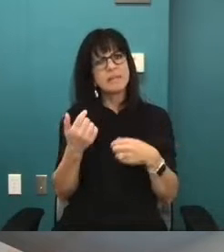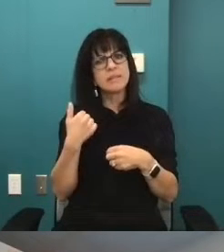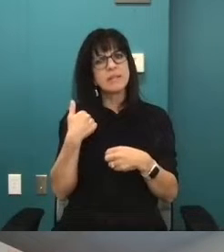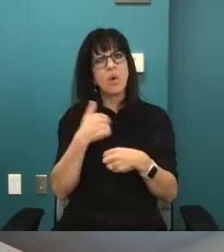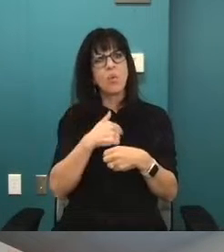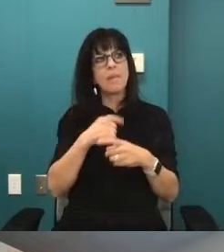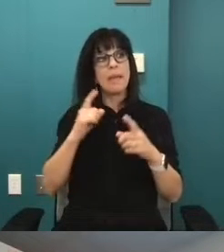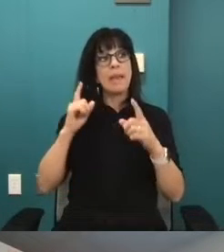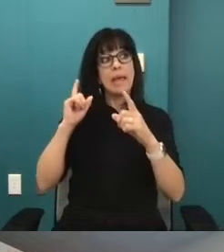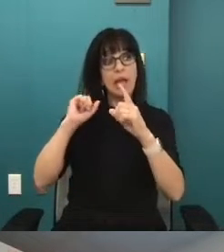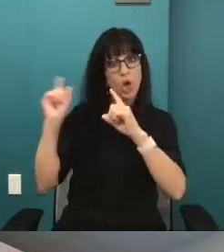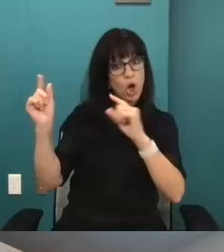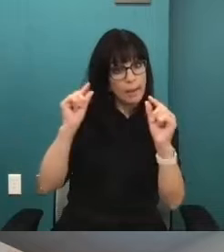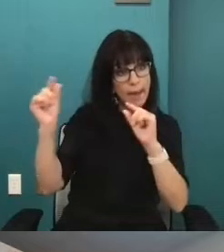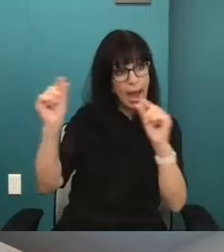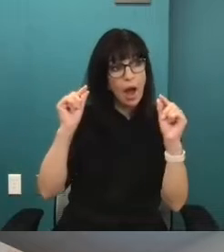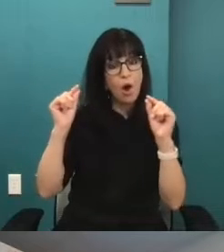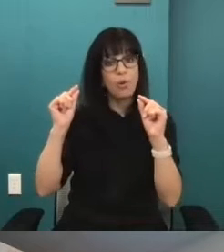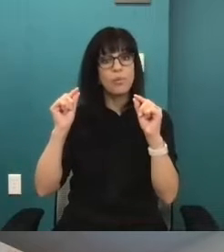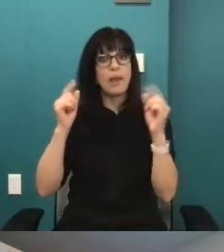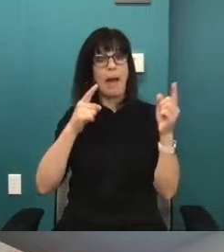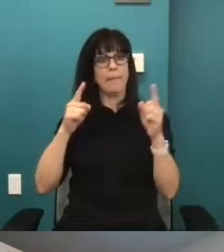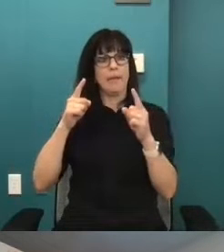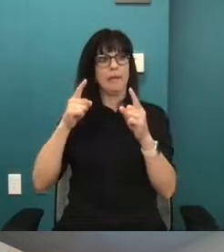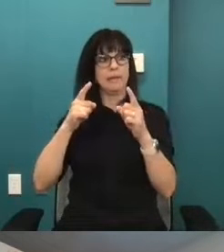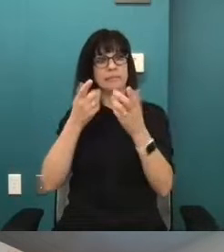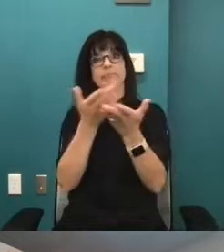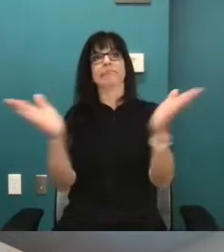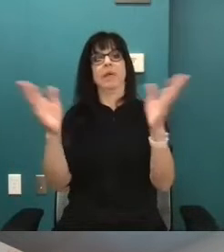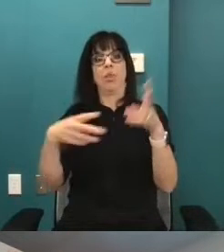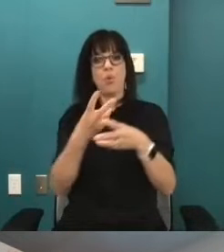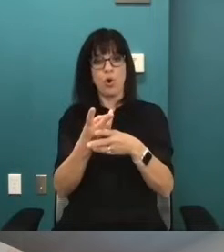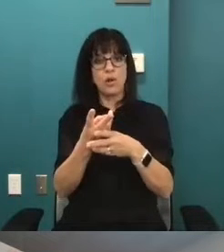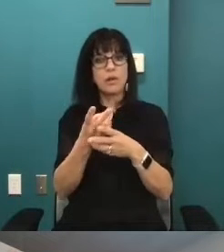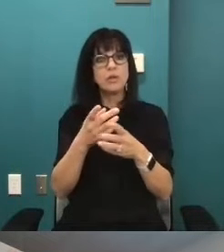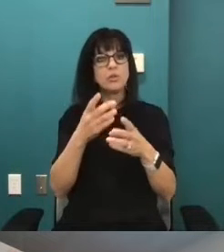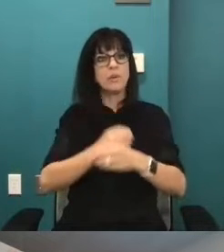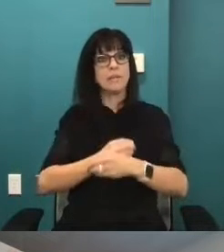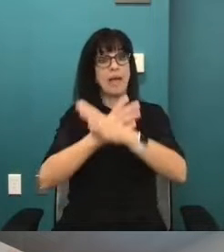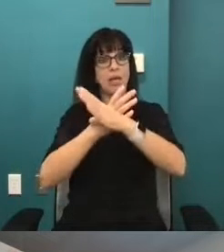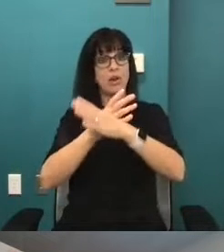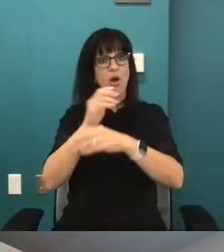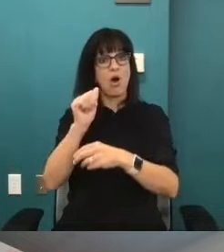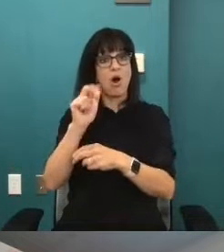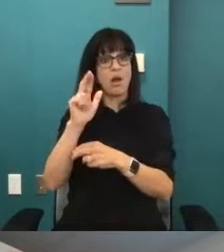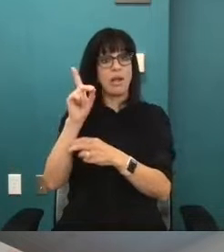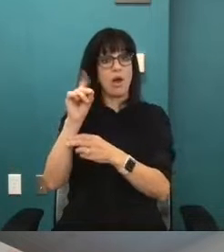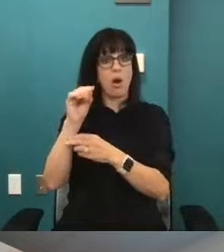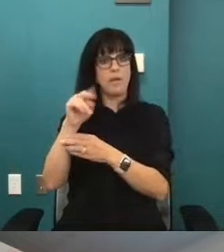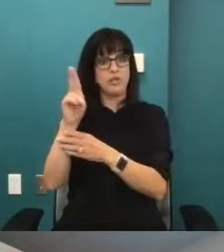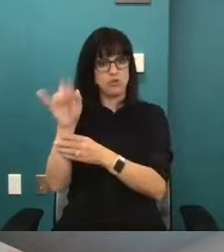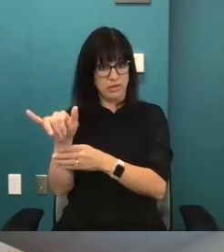hearing about in the world, or out in the world, is they're actually doing teleaudiometry right now, where